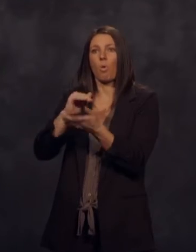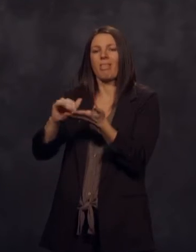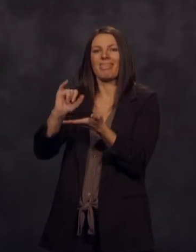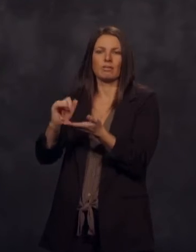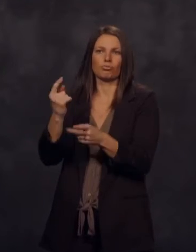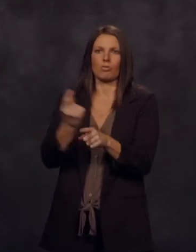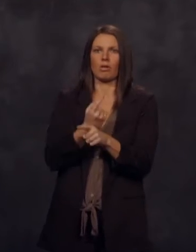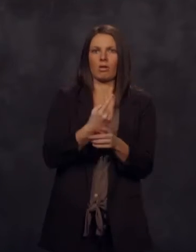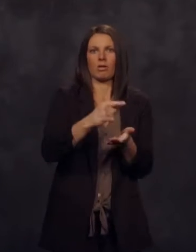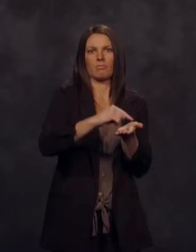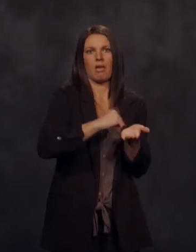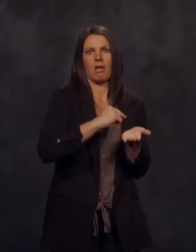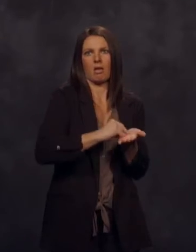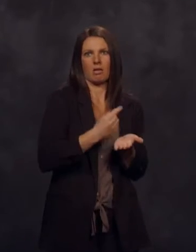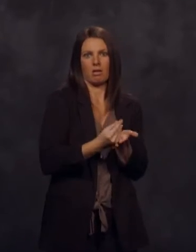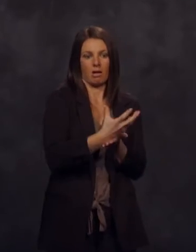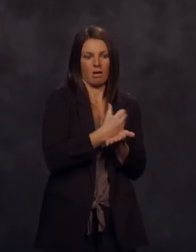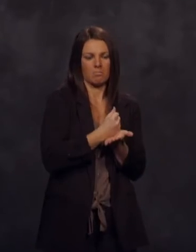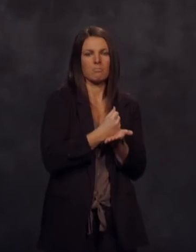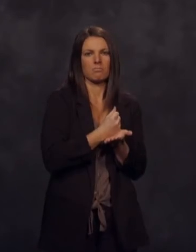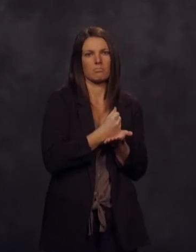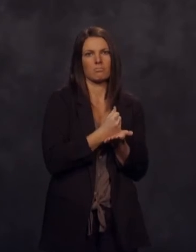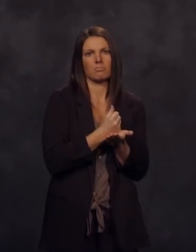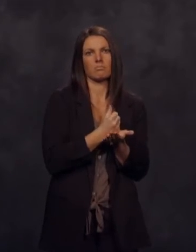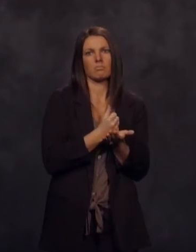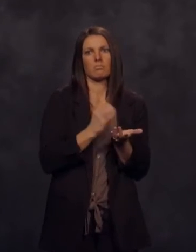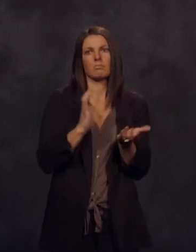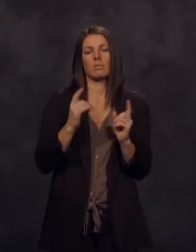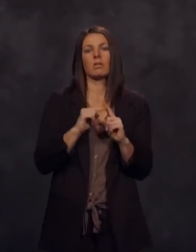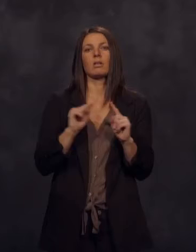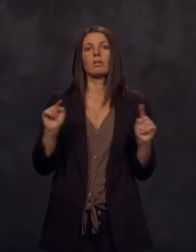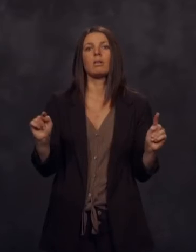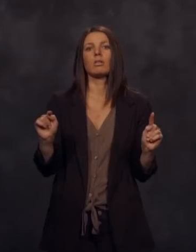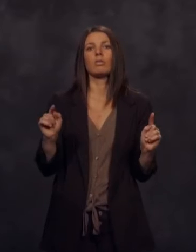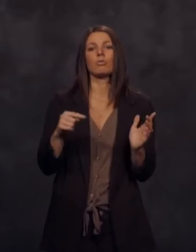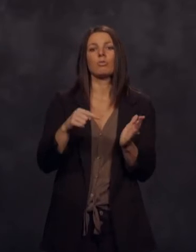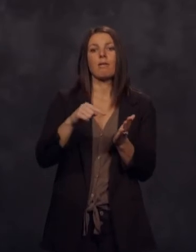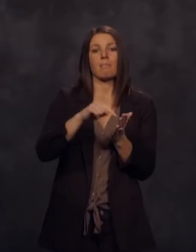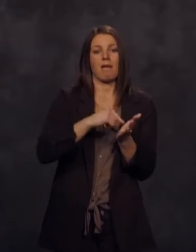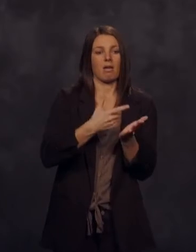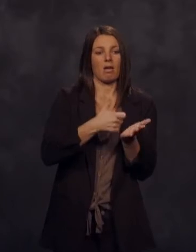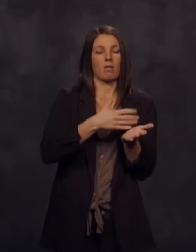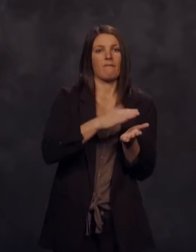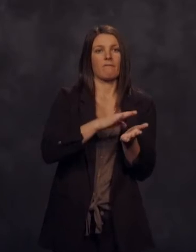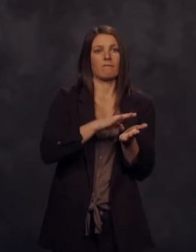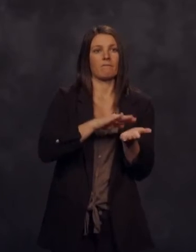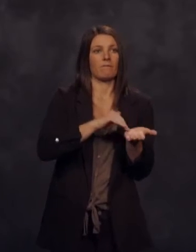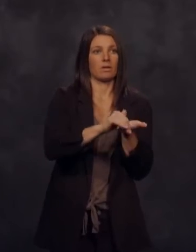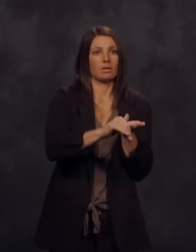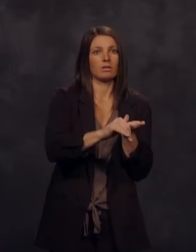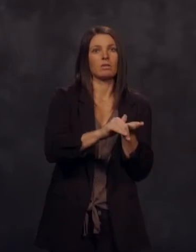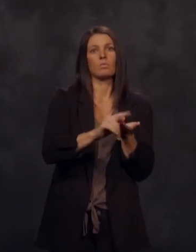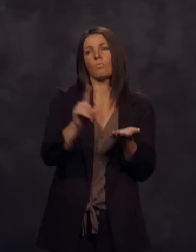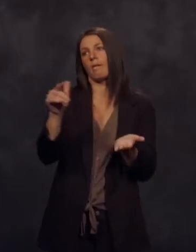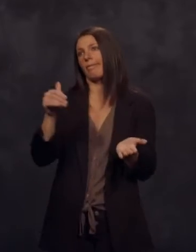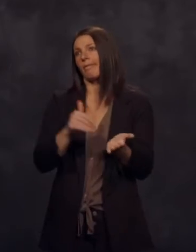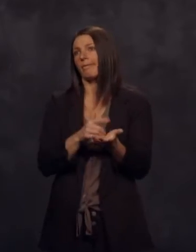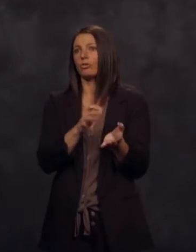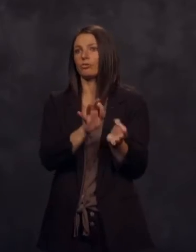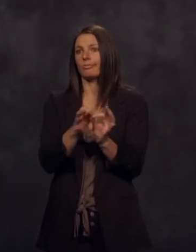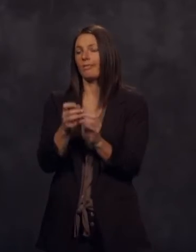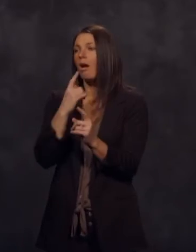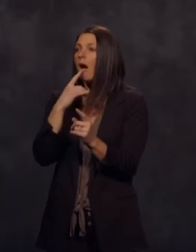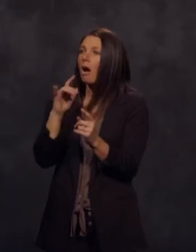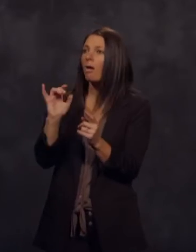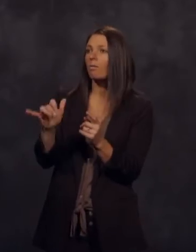income, and that's the way it is. And revenue could be forgiven for someone in the bowels of revenue interpreting and saying,